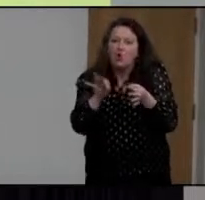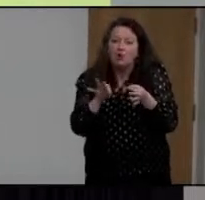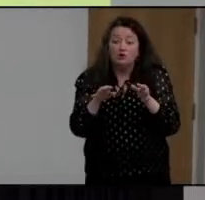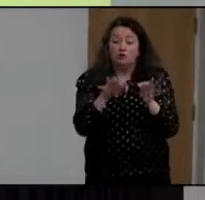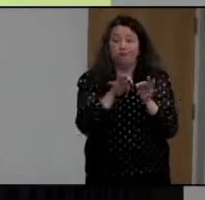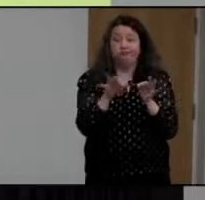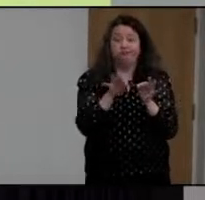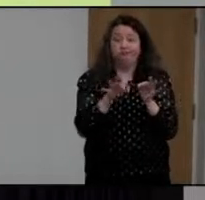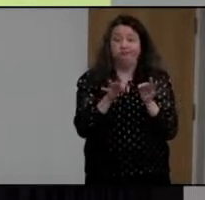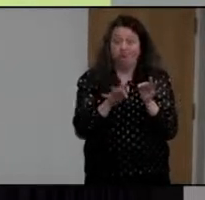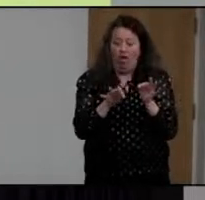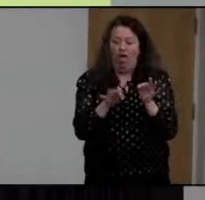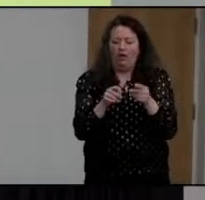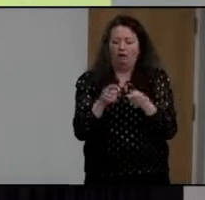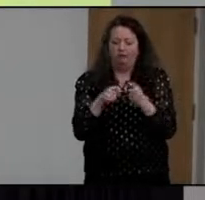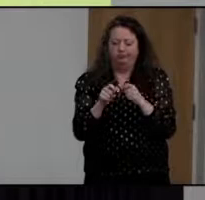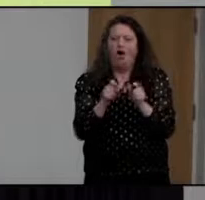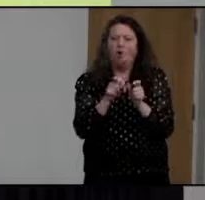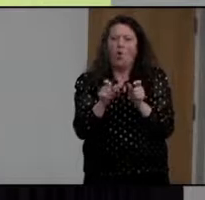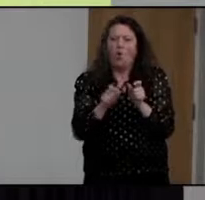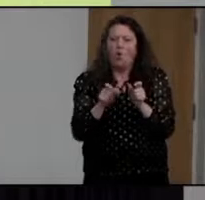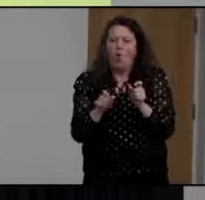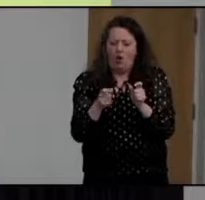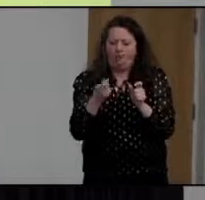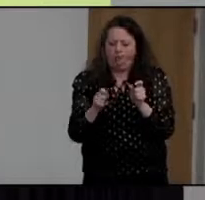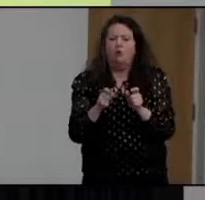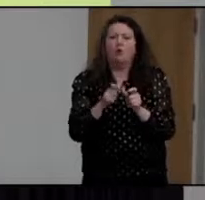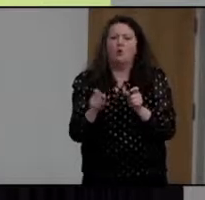should be or are in place?